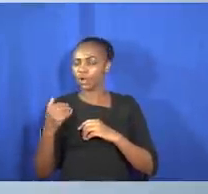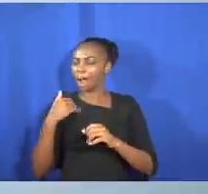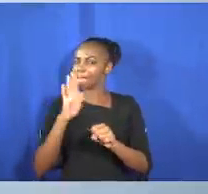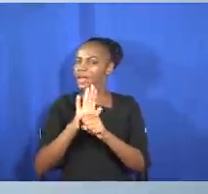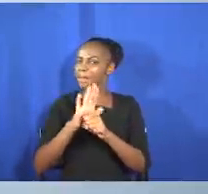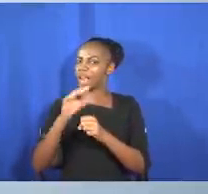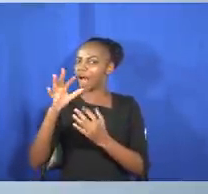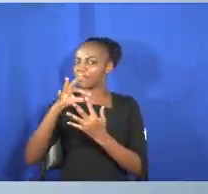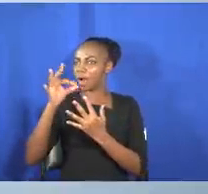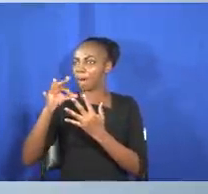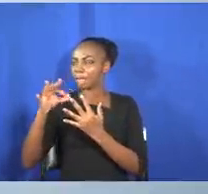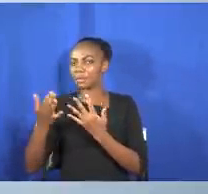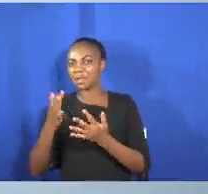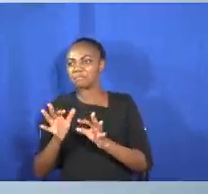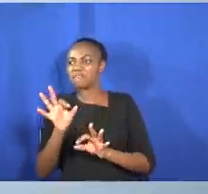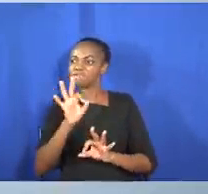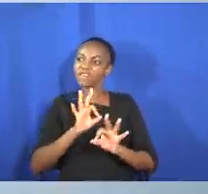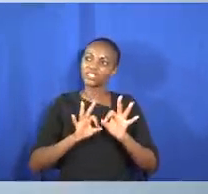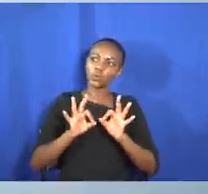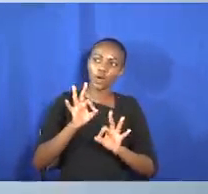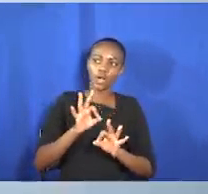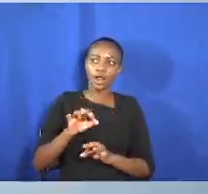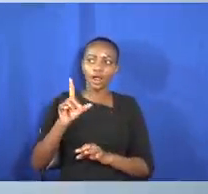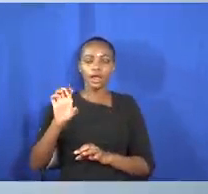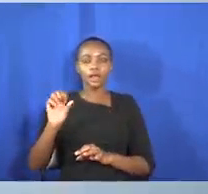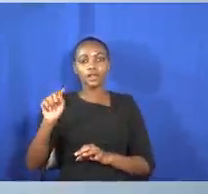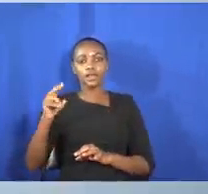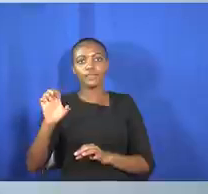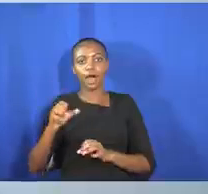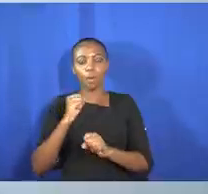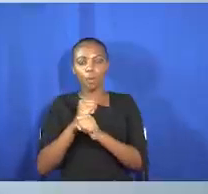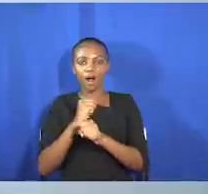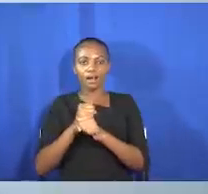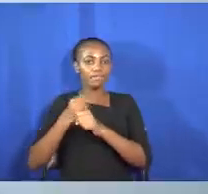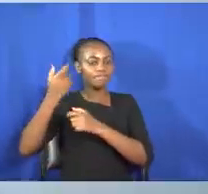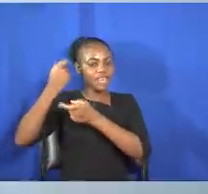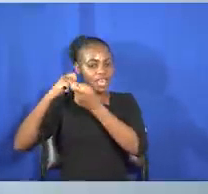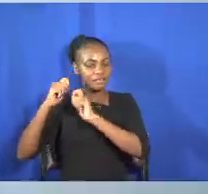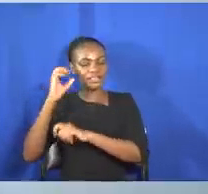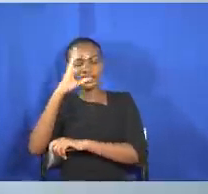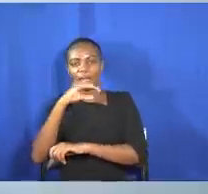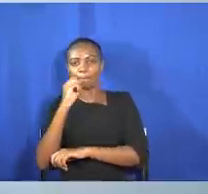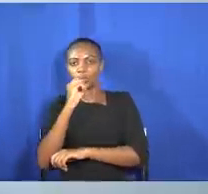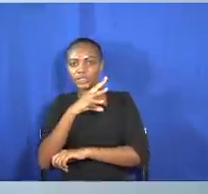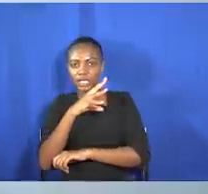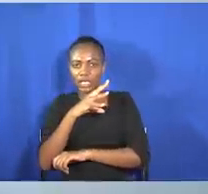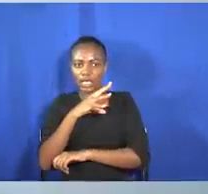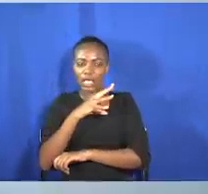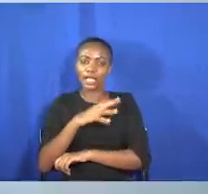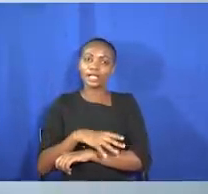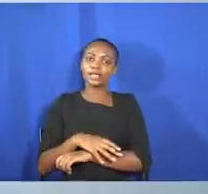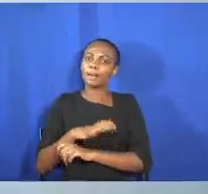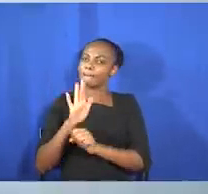then there are many options, either fashion and design, leatherwork, culinary arts, hairdressing and